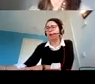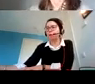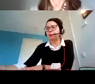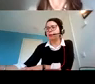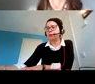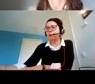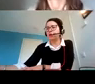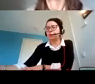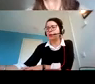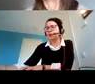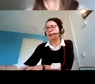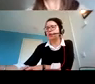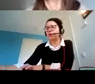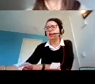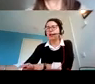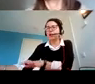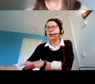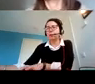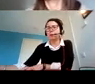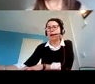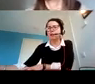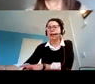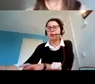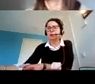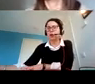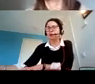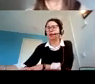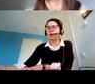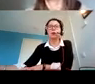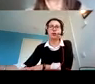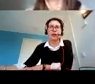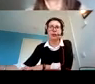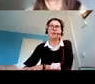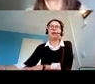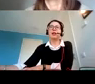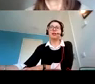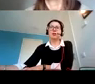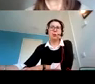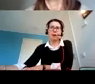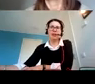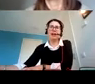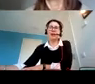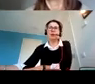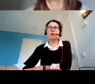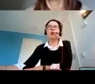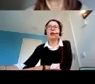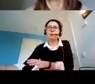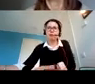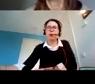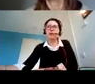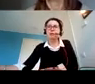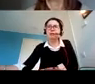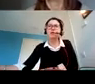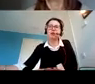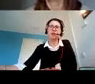social responsibility, human rights due diligence, indigenous people rights, and human trafficking and modern slavery. So Marta, I give you the floor. I